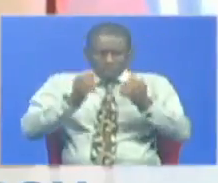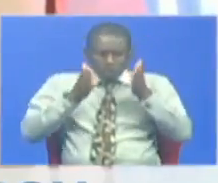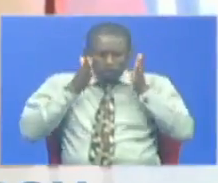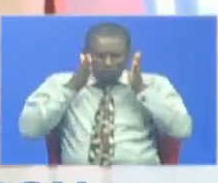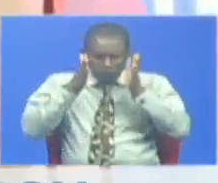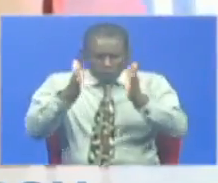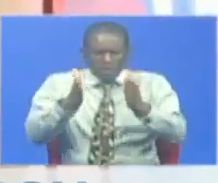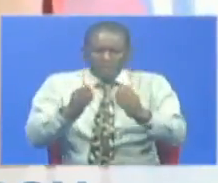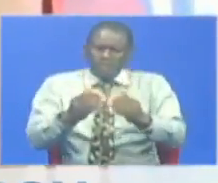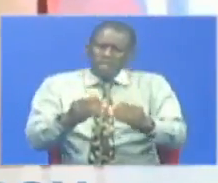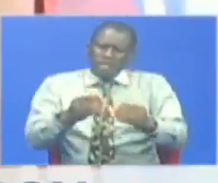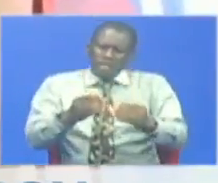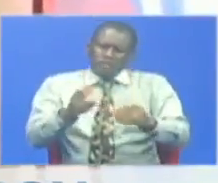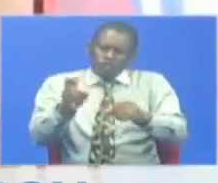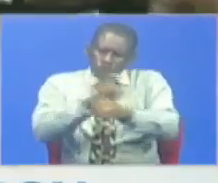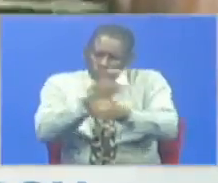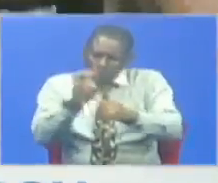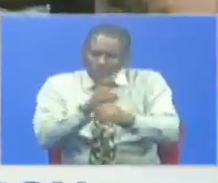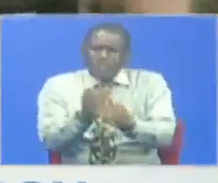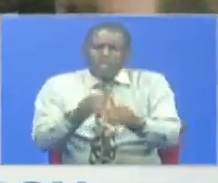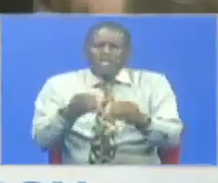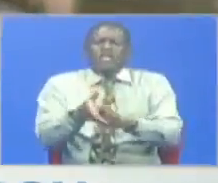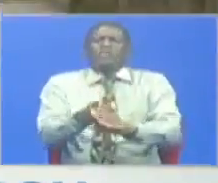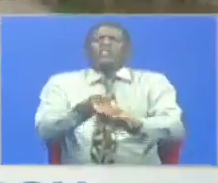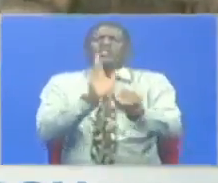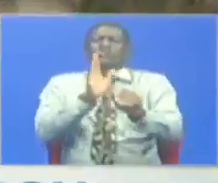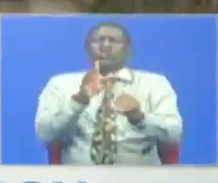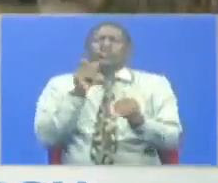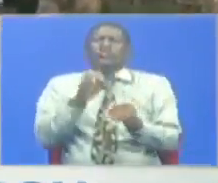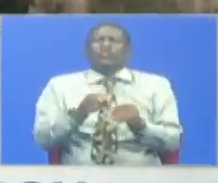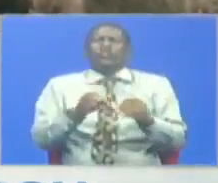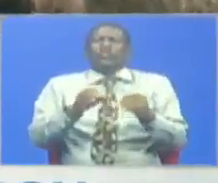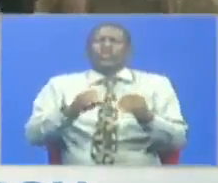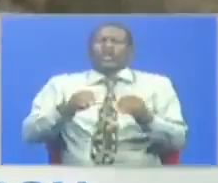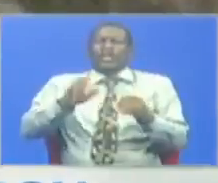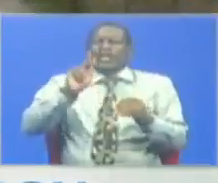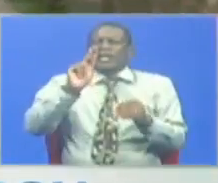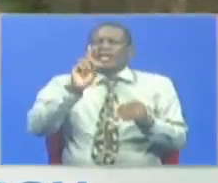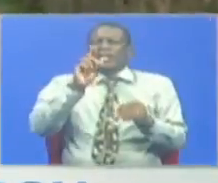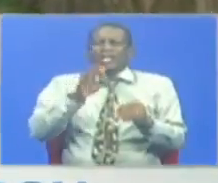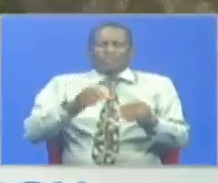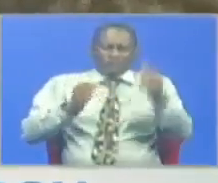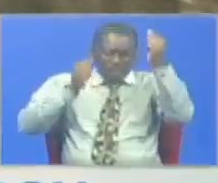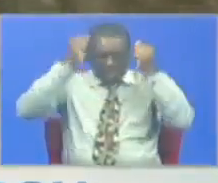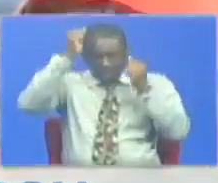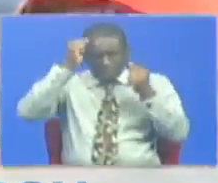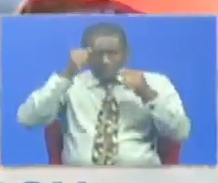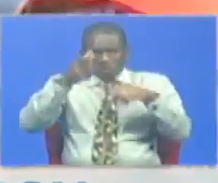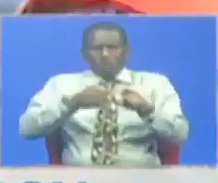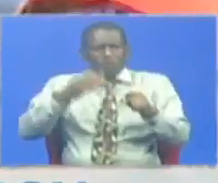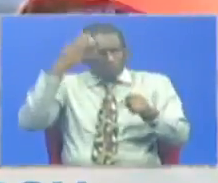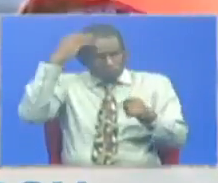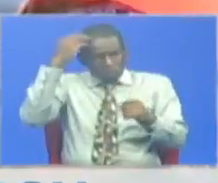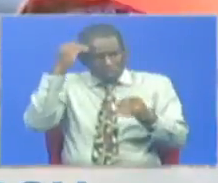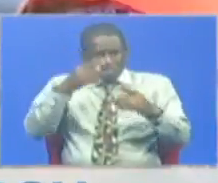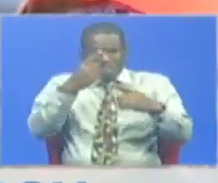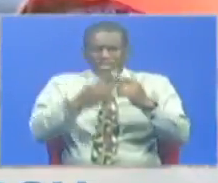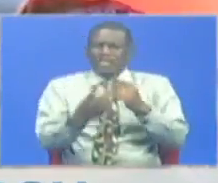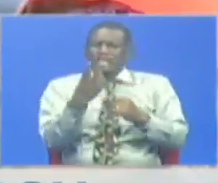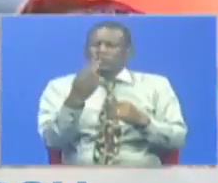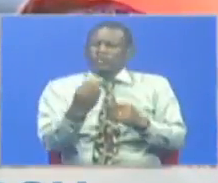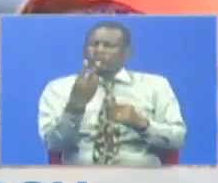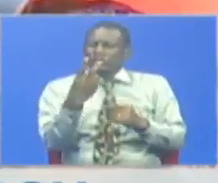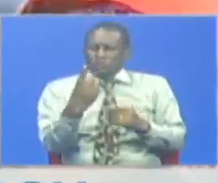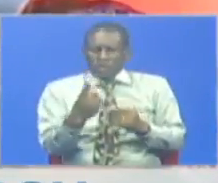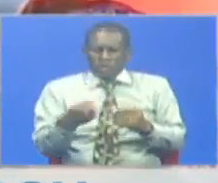is overseeing the withdrawal of KDF soldiers from the Horn of Africa nation in 2021. We,